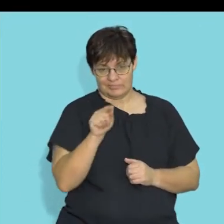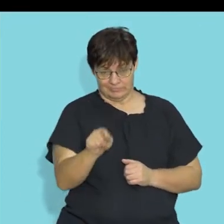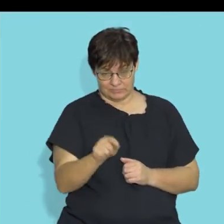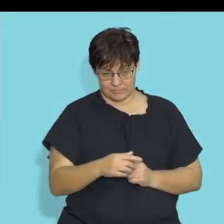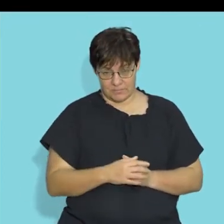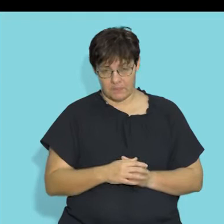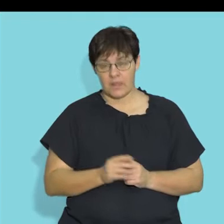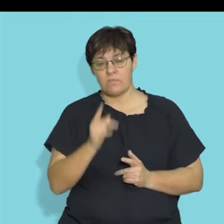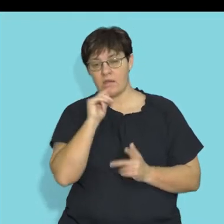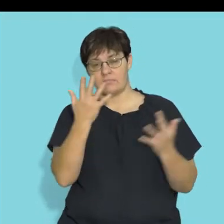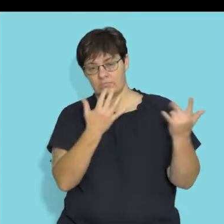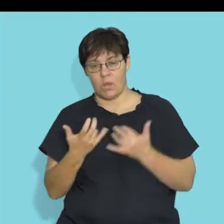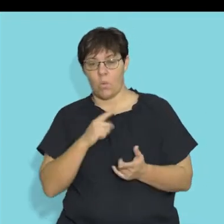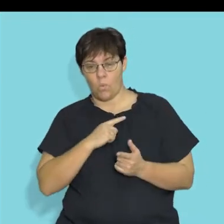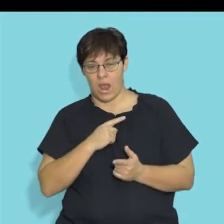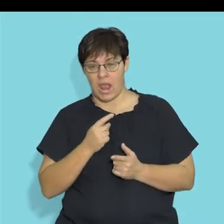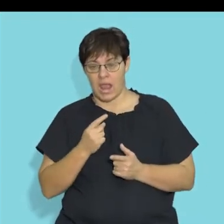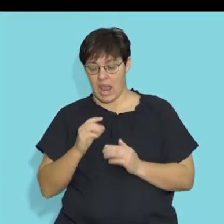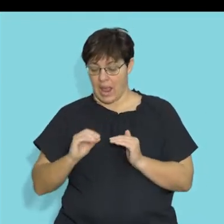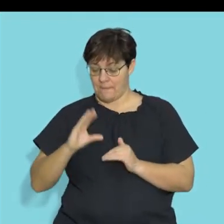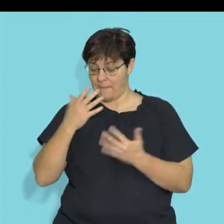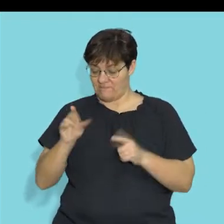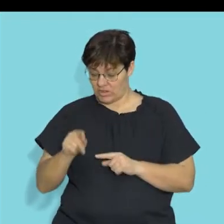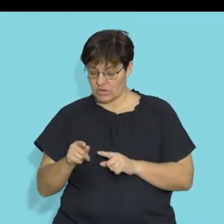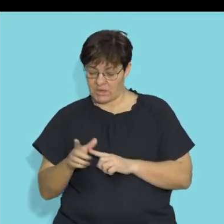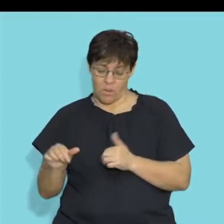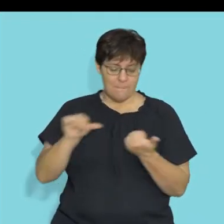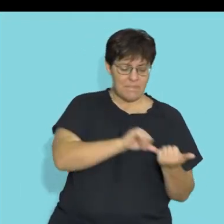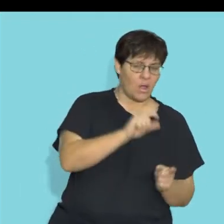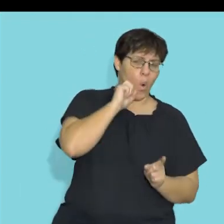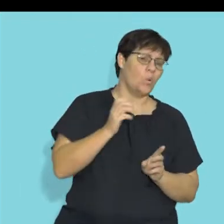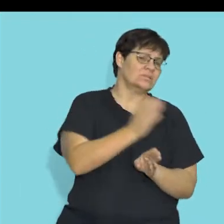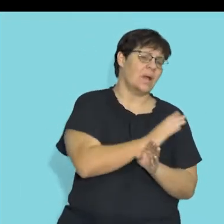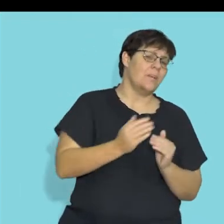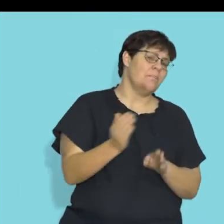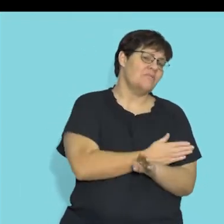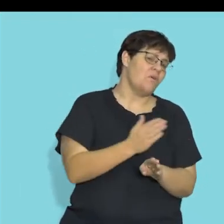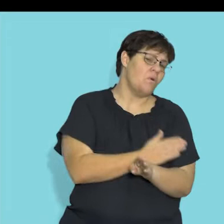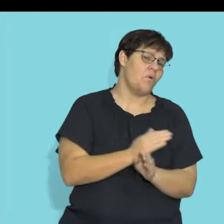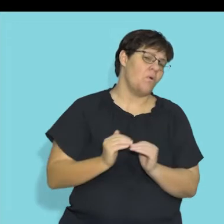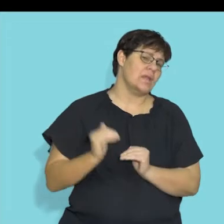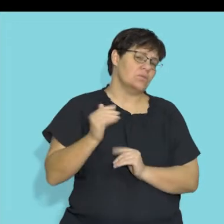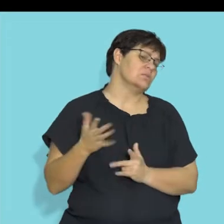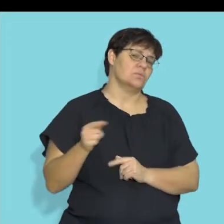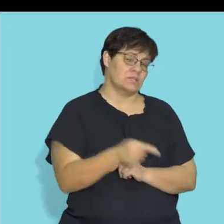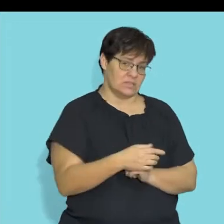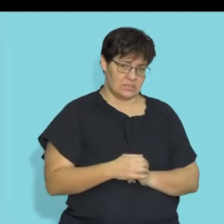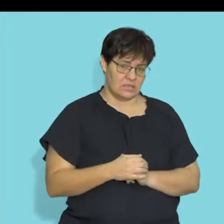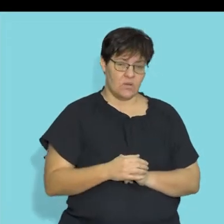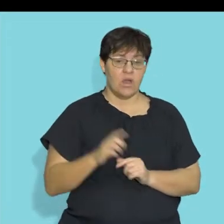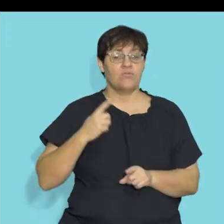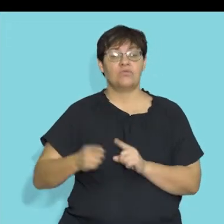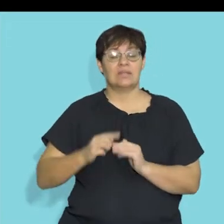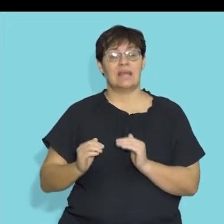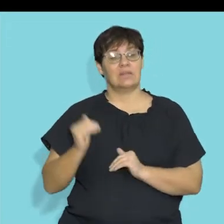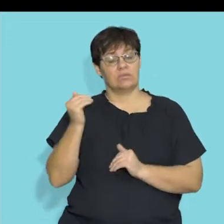your 9850, where you had to work backwards. Right? Can you see that? You had to work